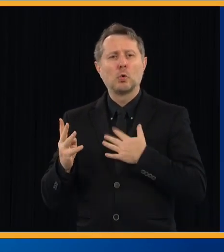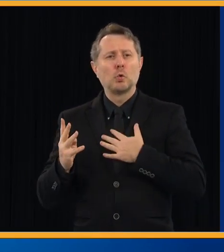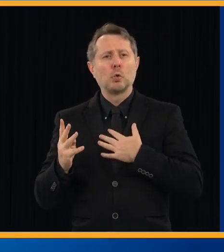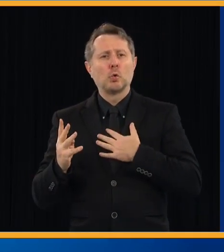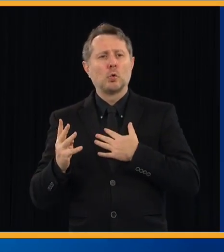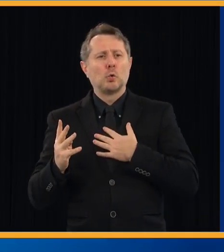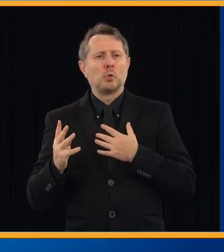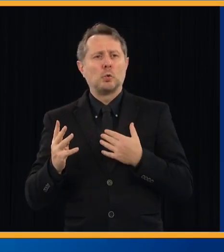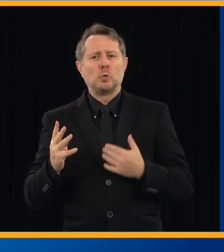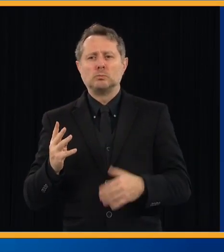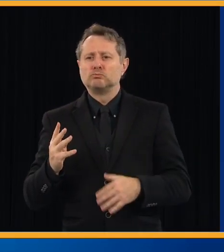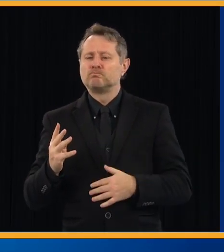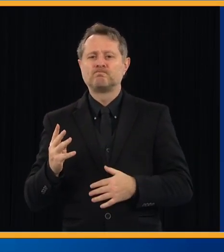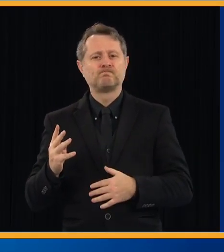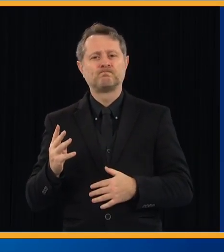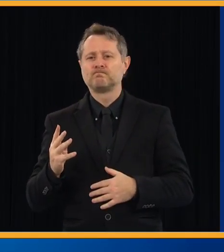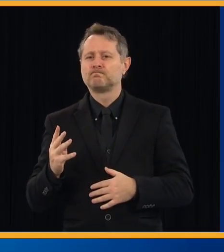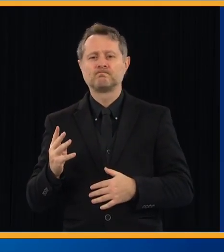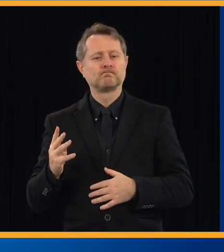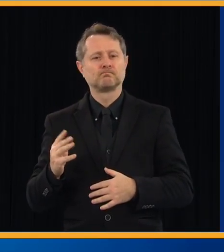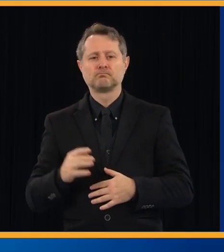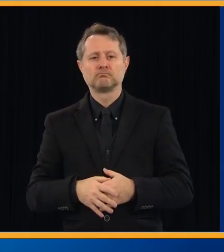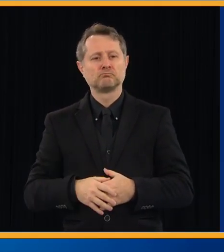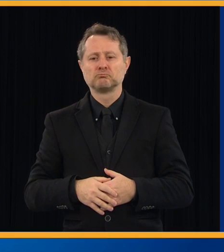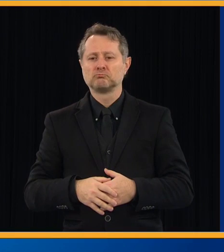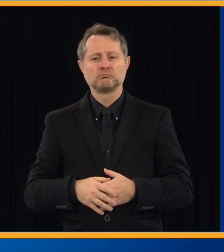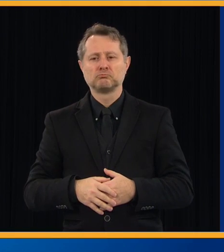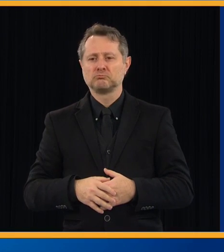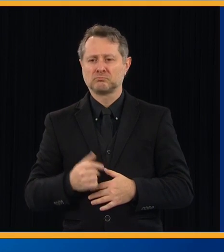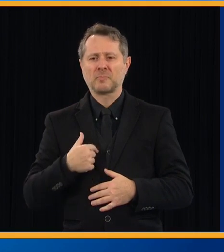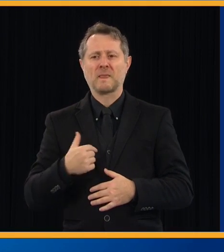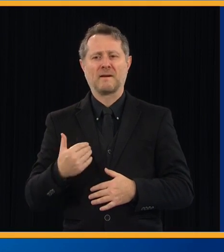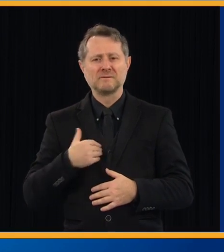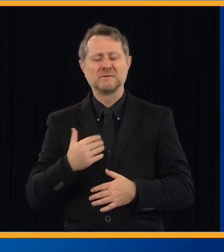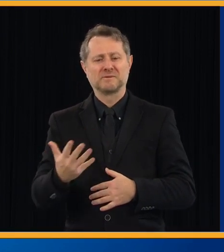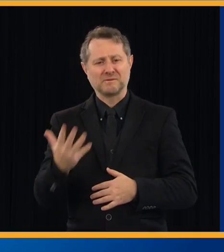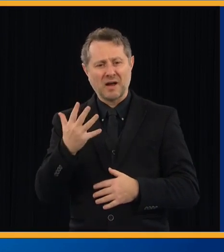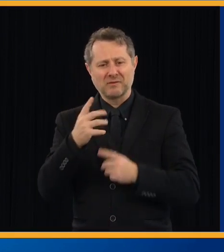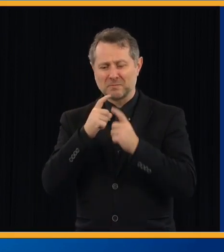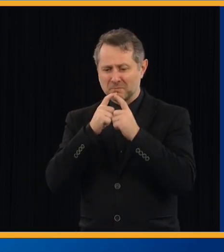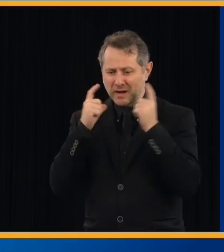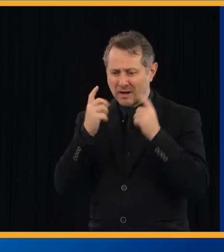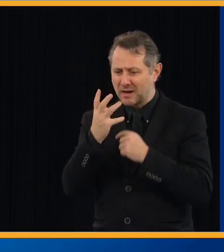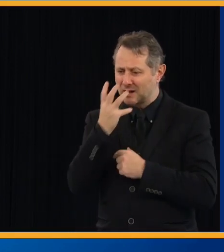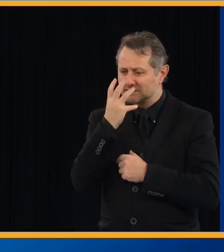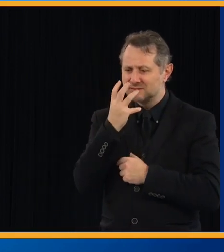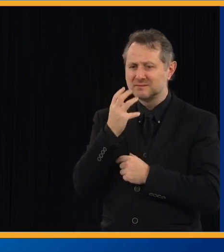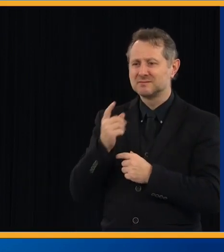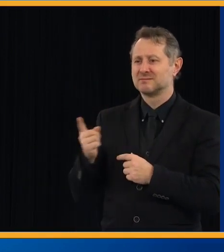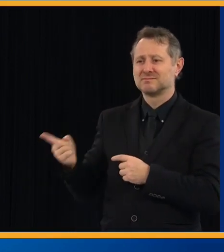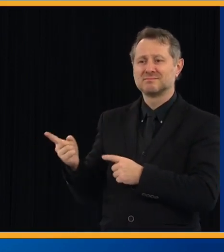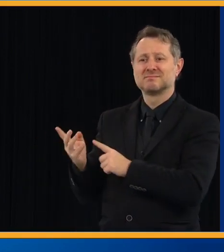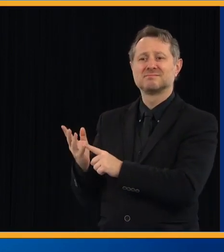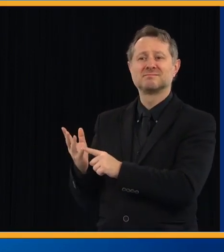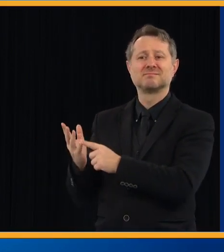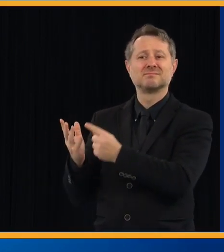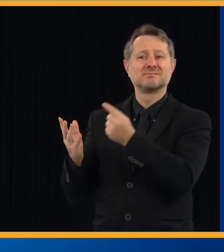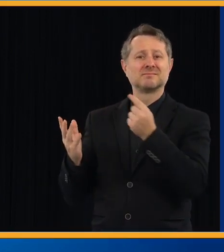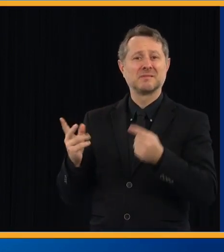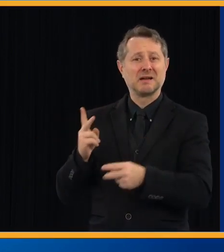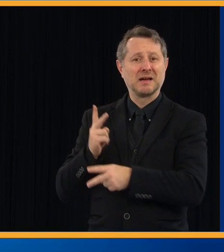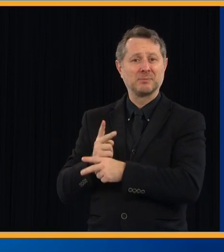of humanity. You have 5 masks. What do? Do you keep all